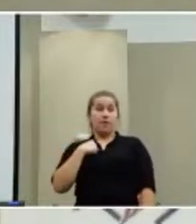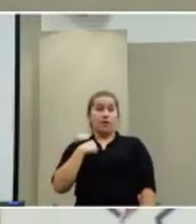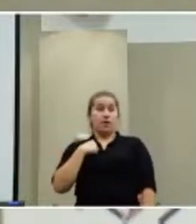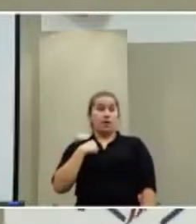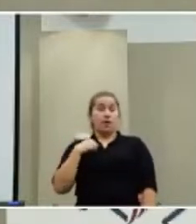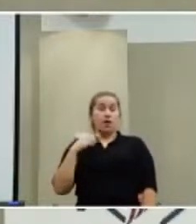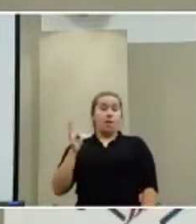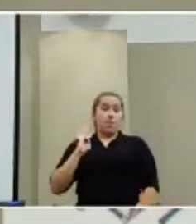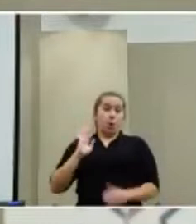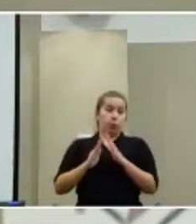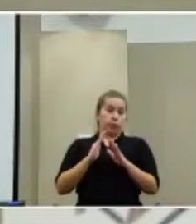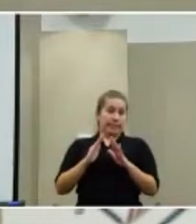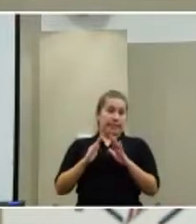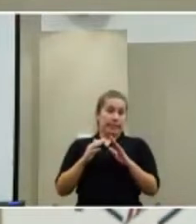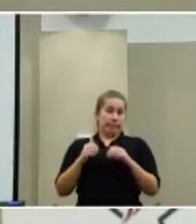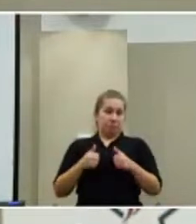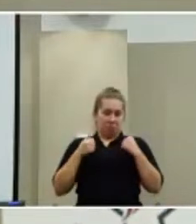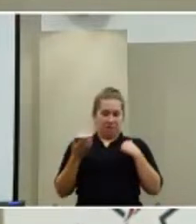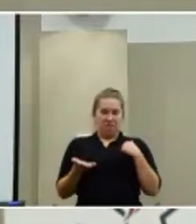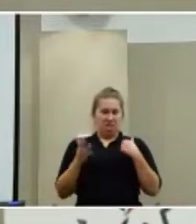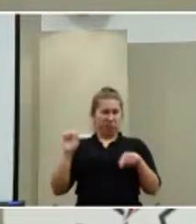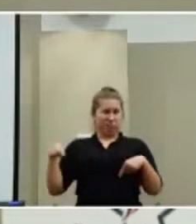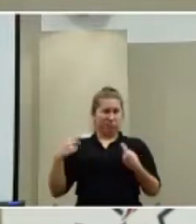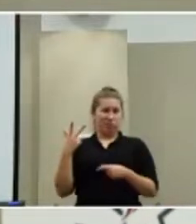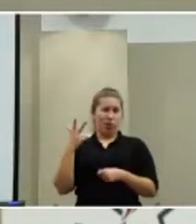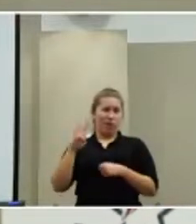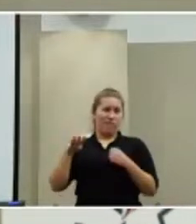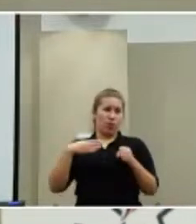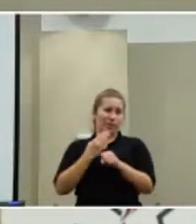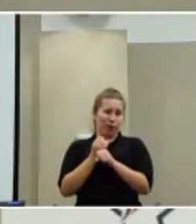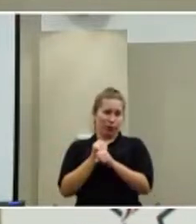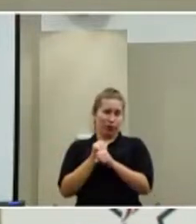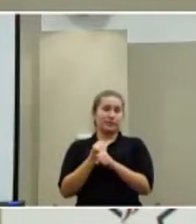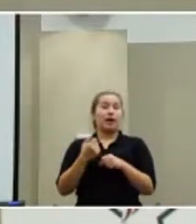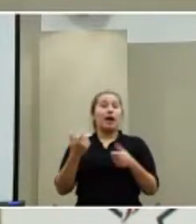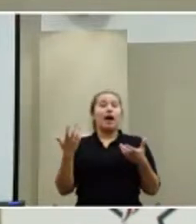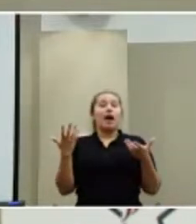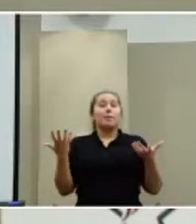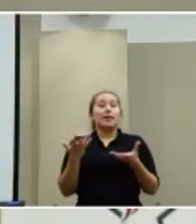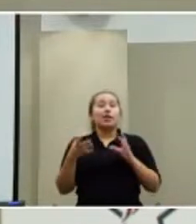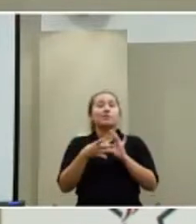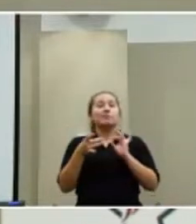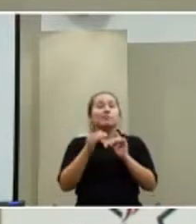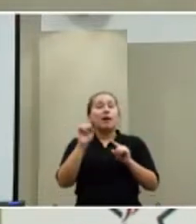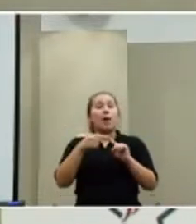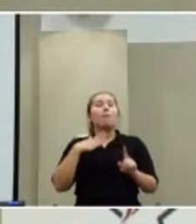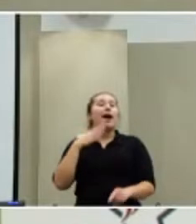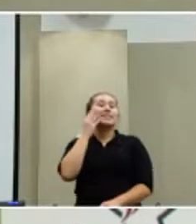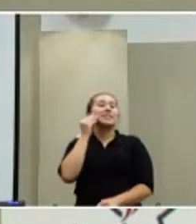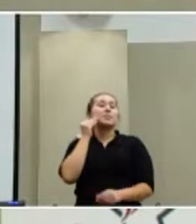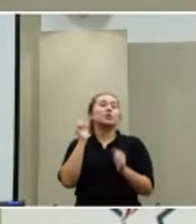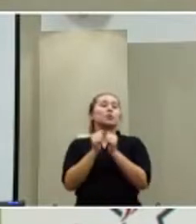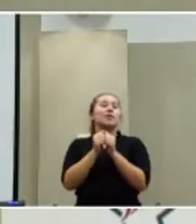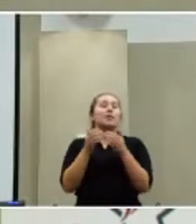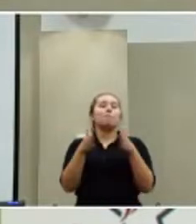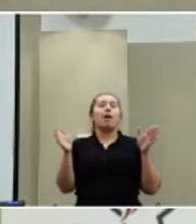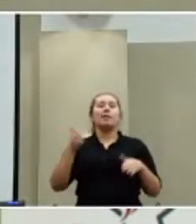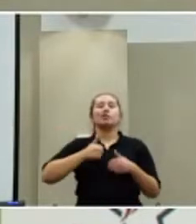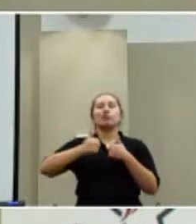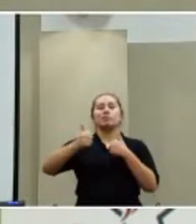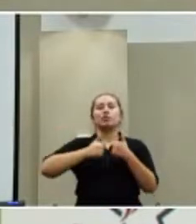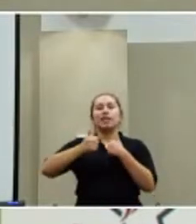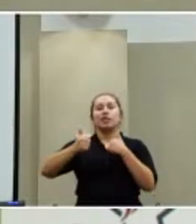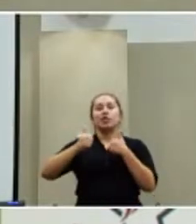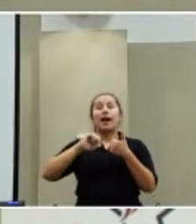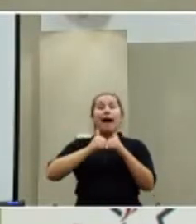Baltimore City resident for 34 years. I'm here to tell you about my experience with public transportation, how it